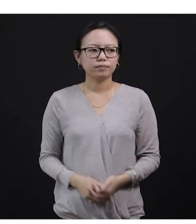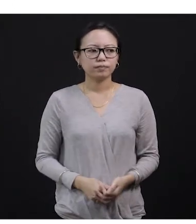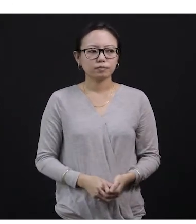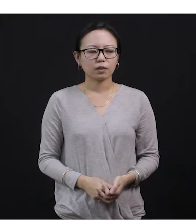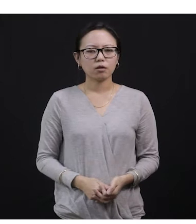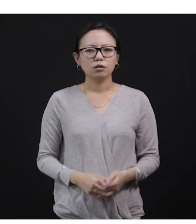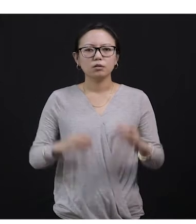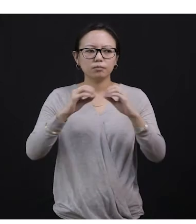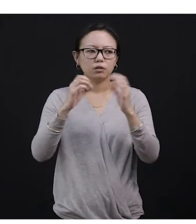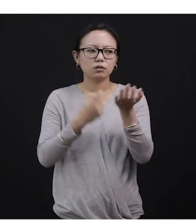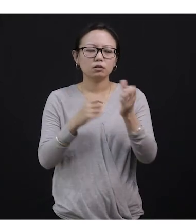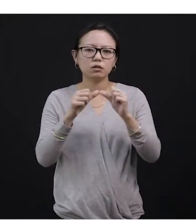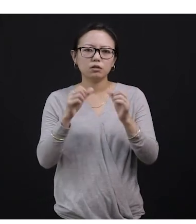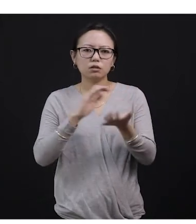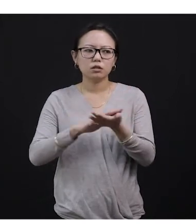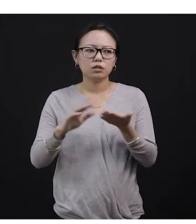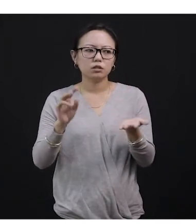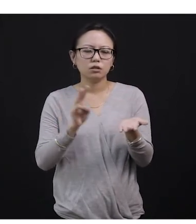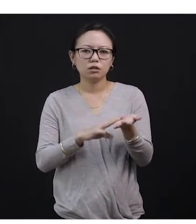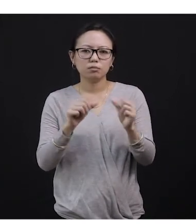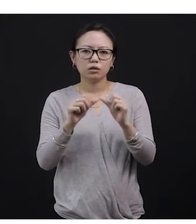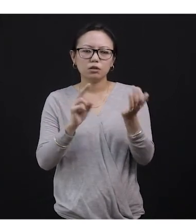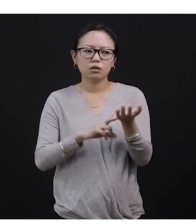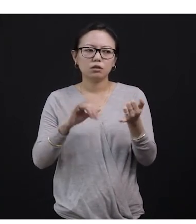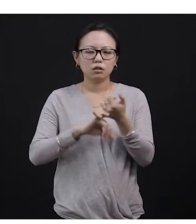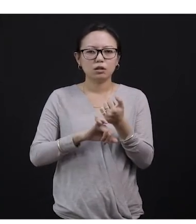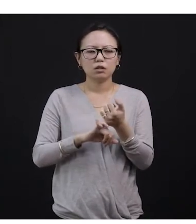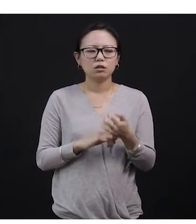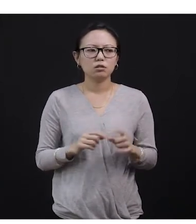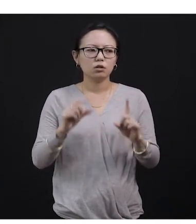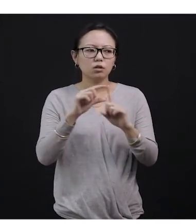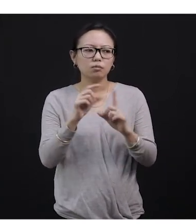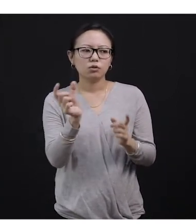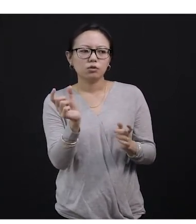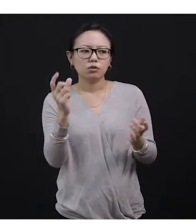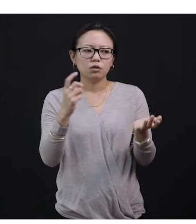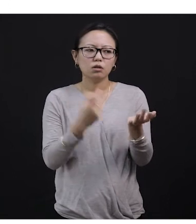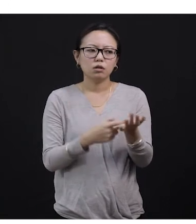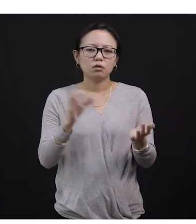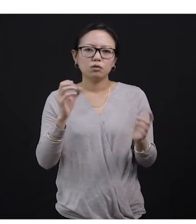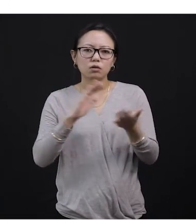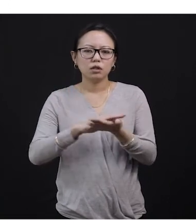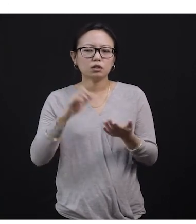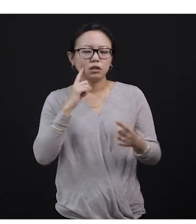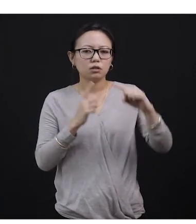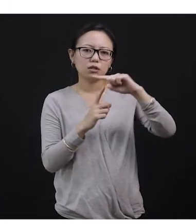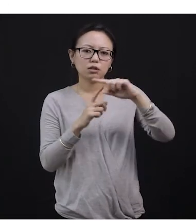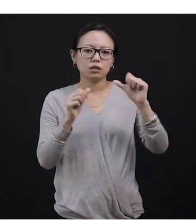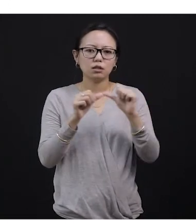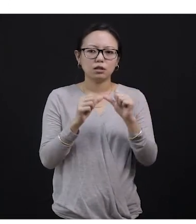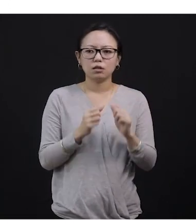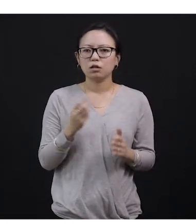Brahmins, also the Purohitas, okay? They used to give them salary. So it was not easy for the king to always give